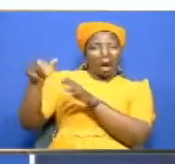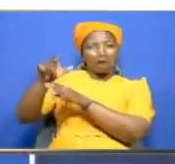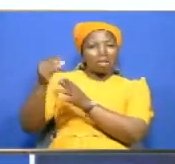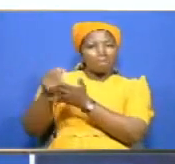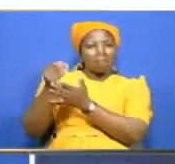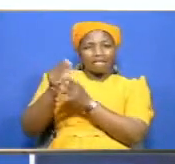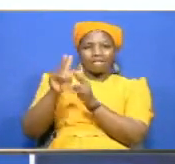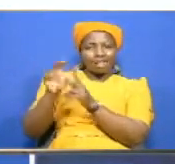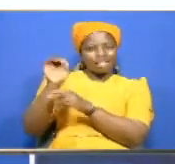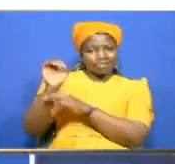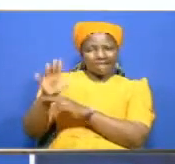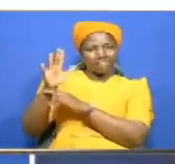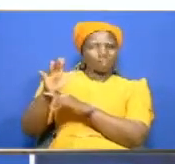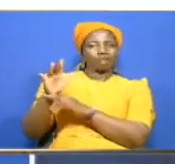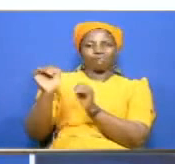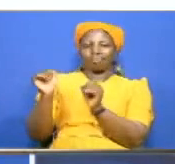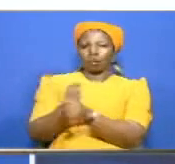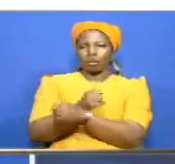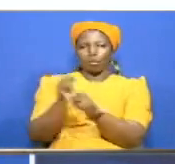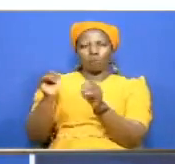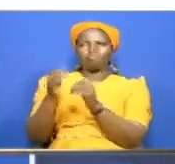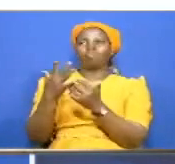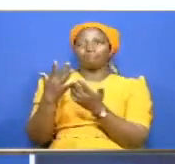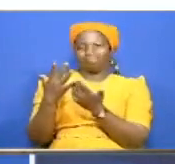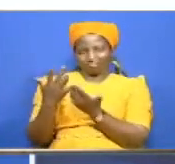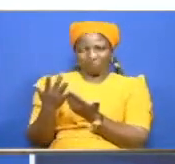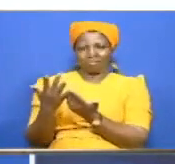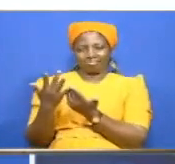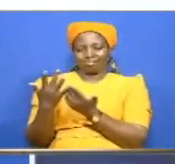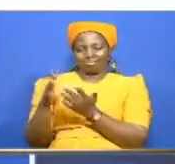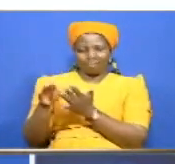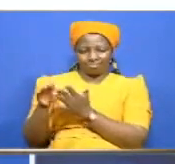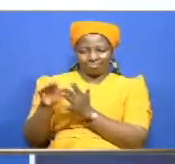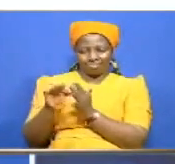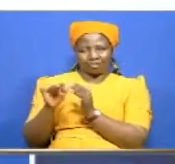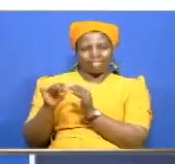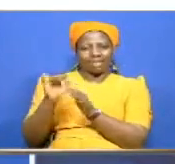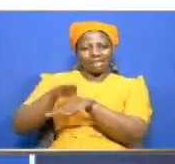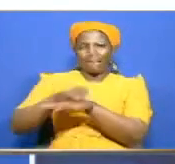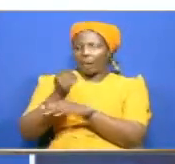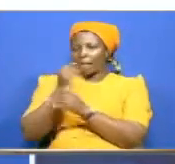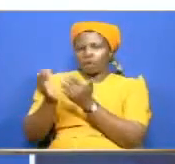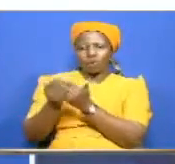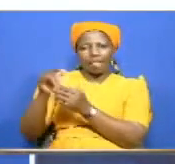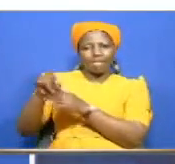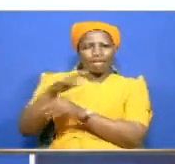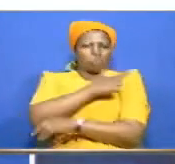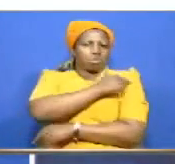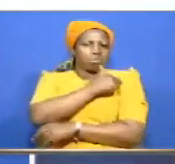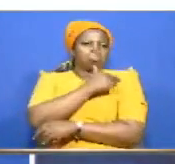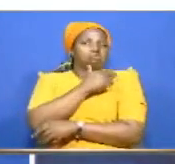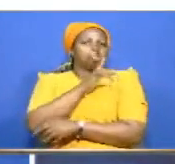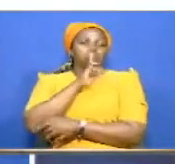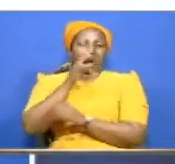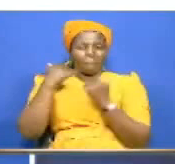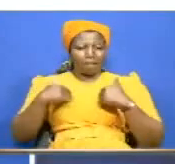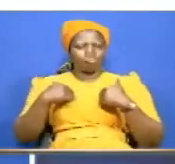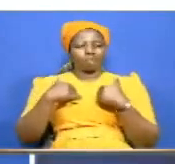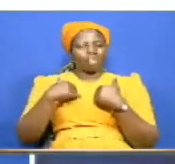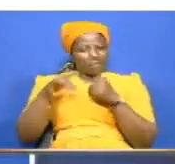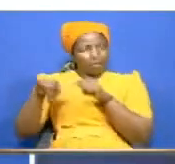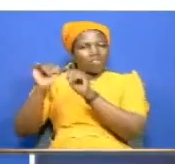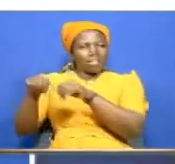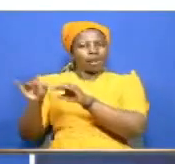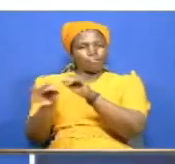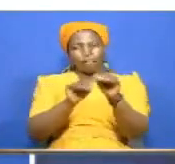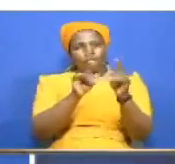not afford that hospital. I'm sure they can still go to the public hospital where they